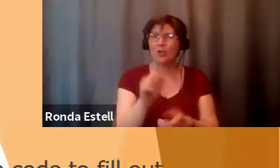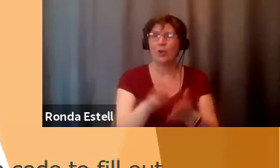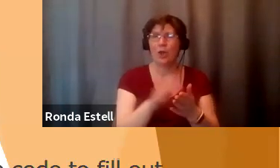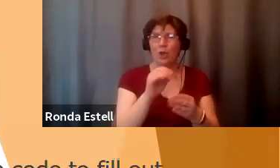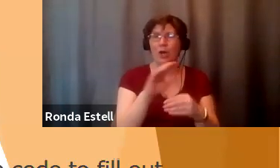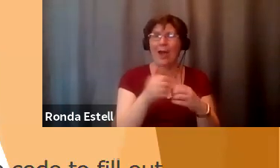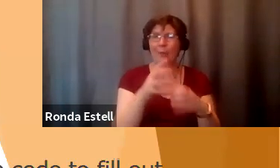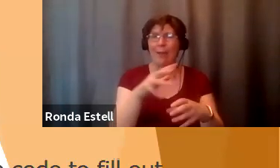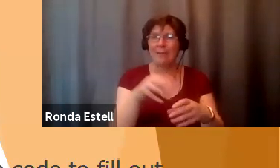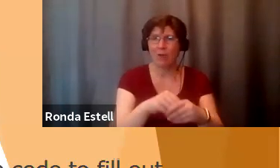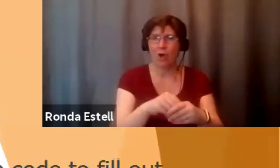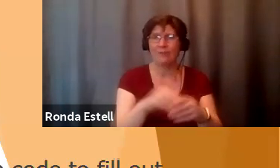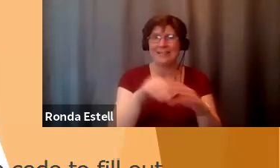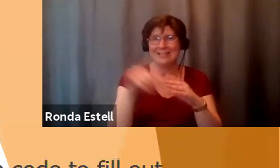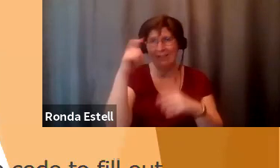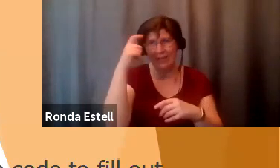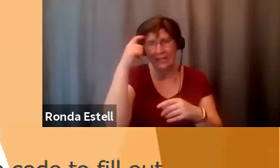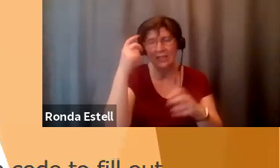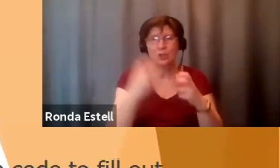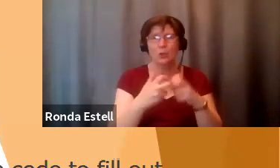involved in civic issues